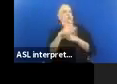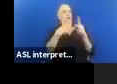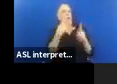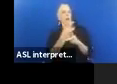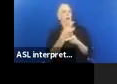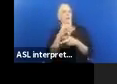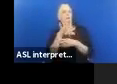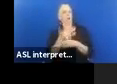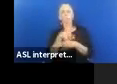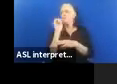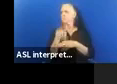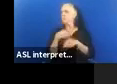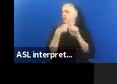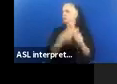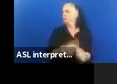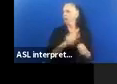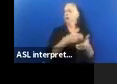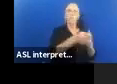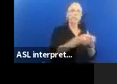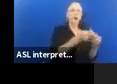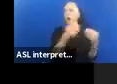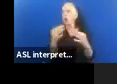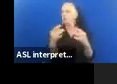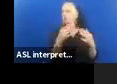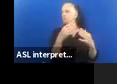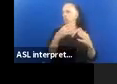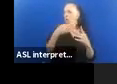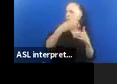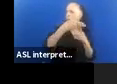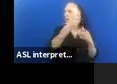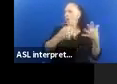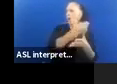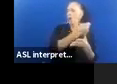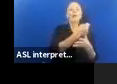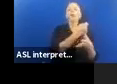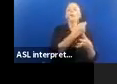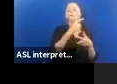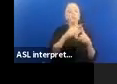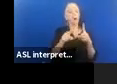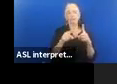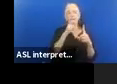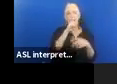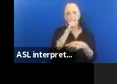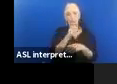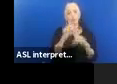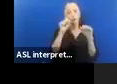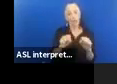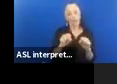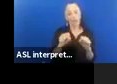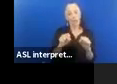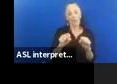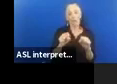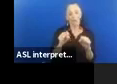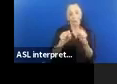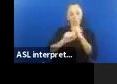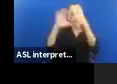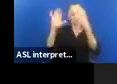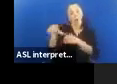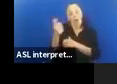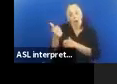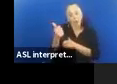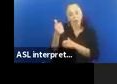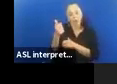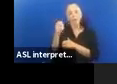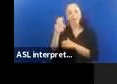now, we can and we have imagined many other economies and ways of moving in